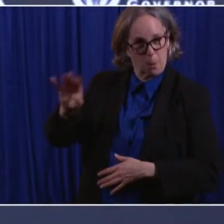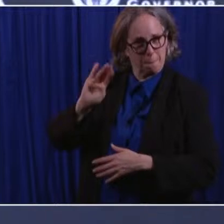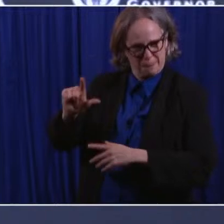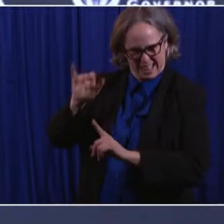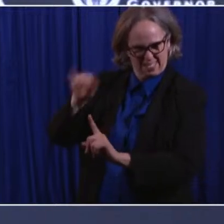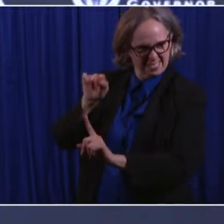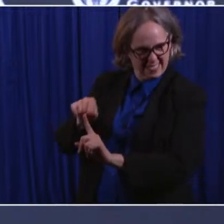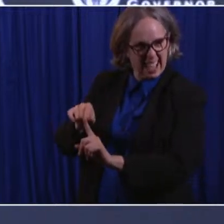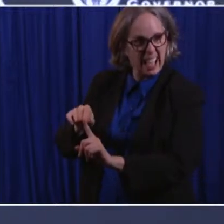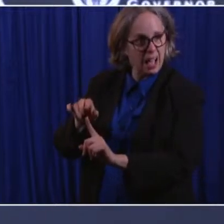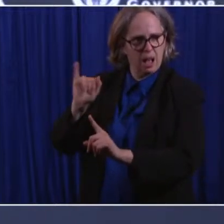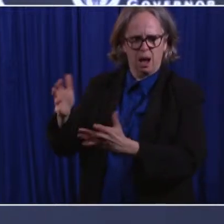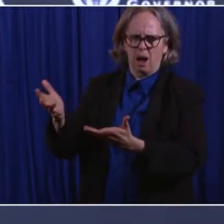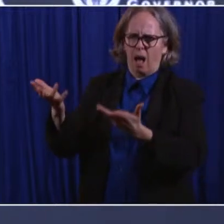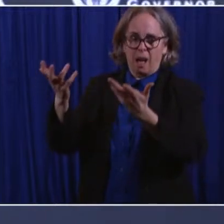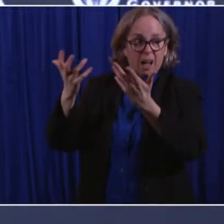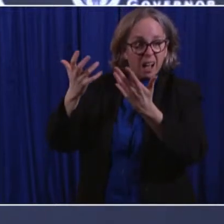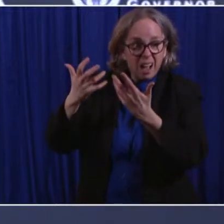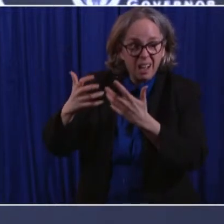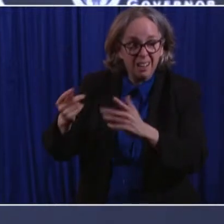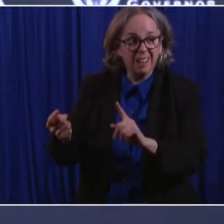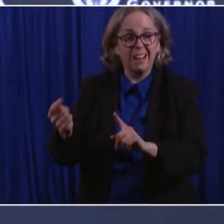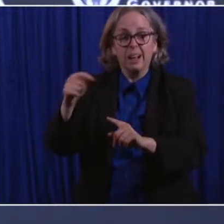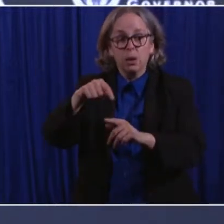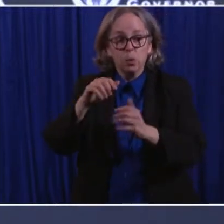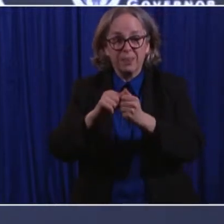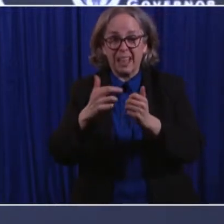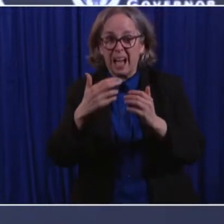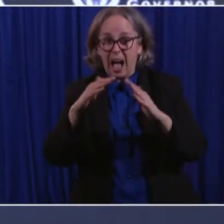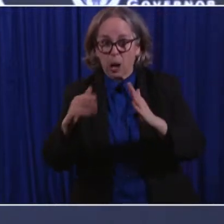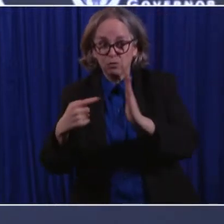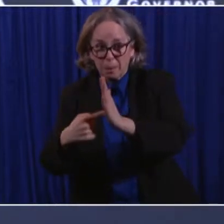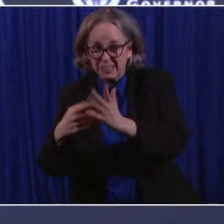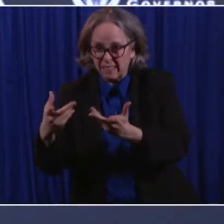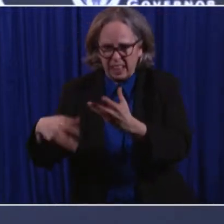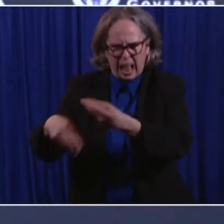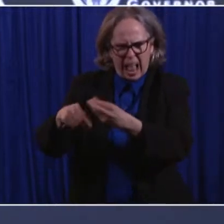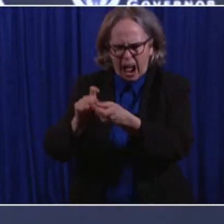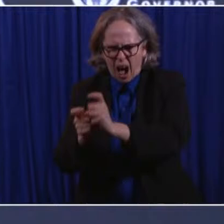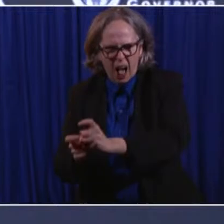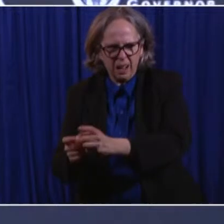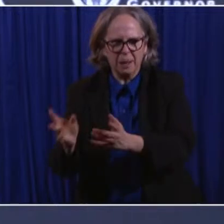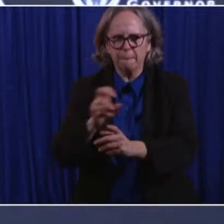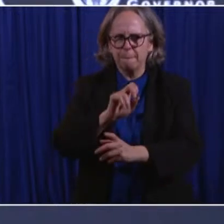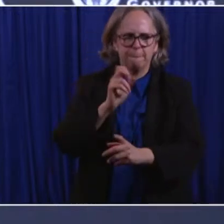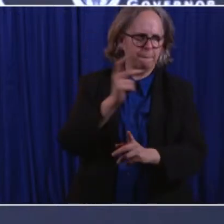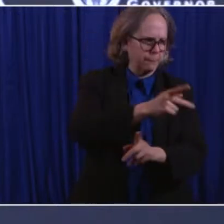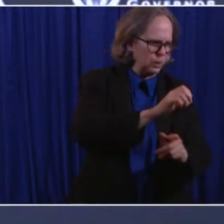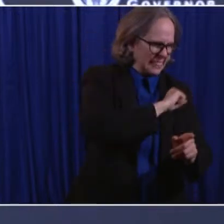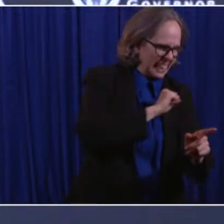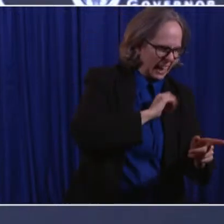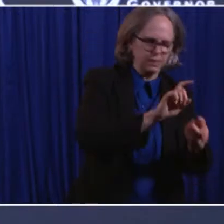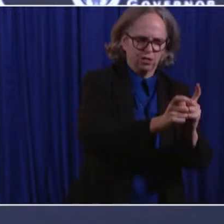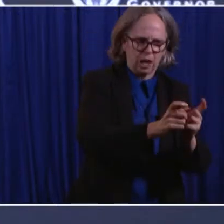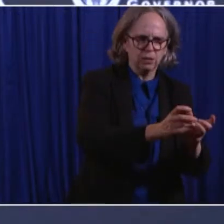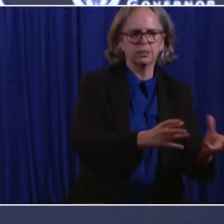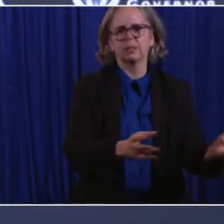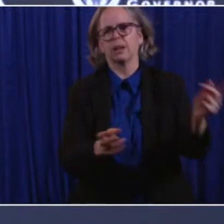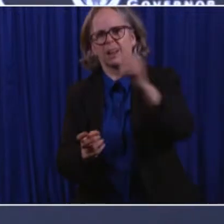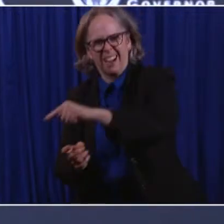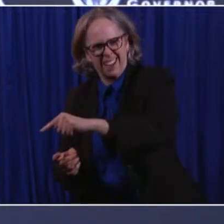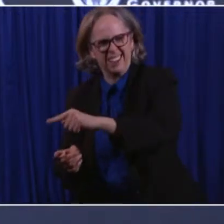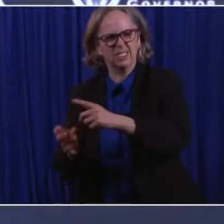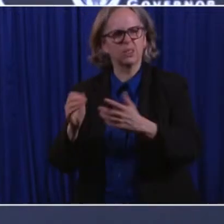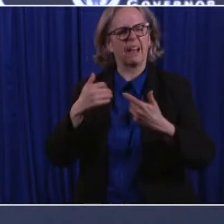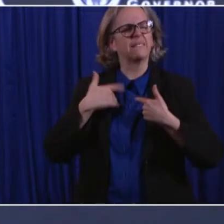one house to the other, and then it was back, things were added. And I honestly think that as some members look at